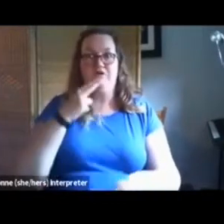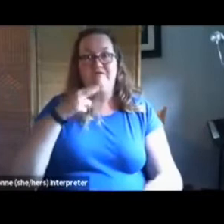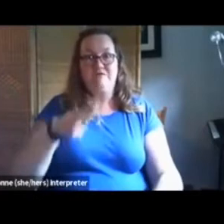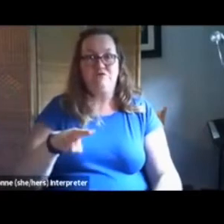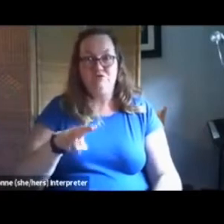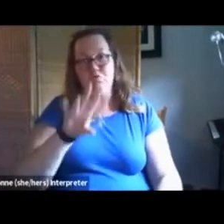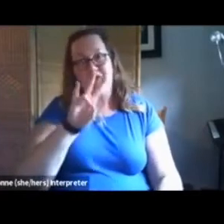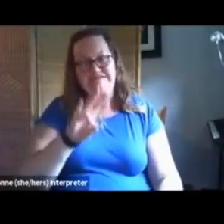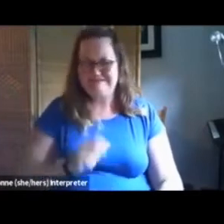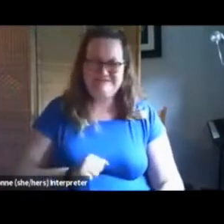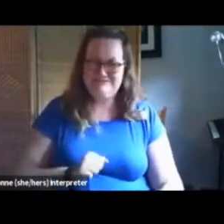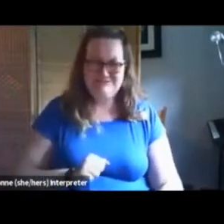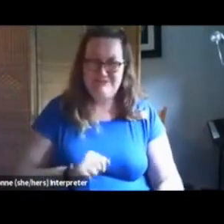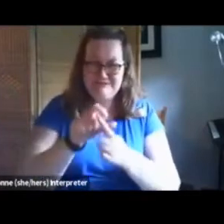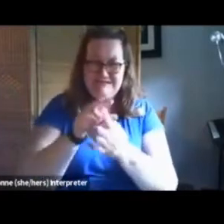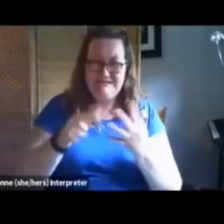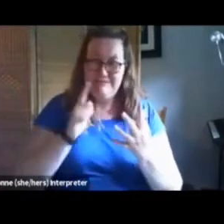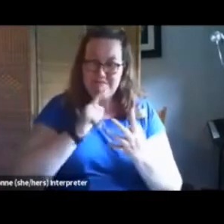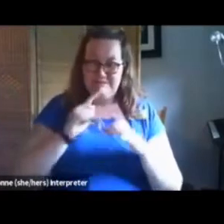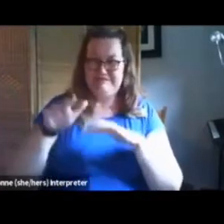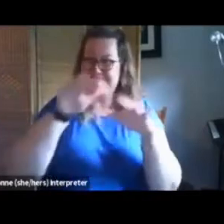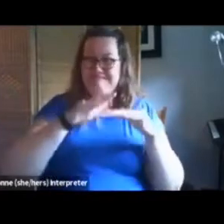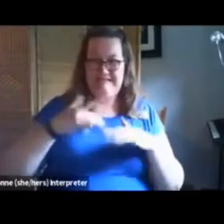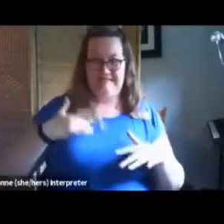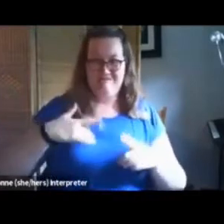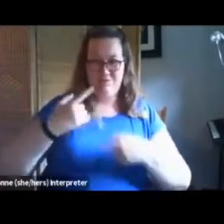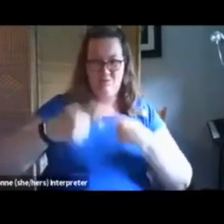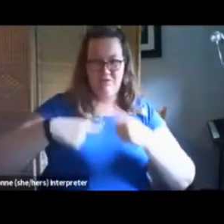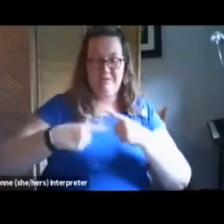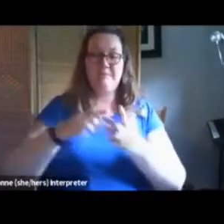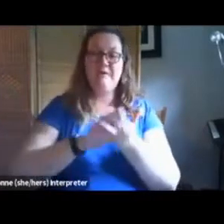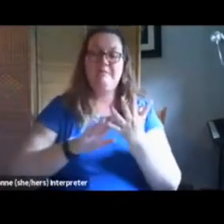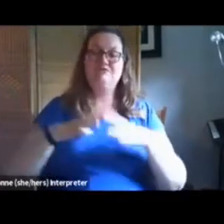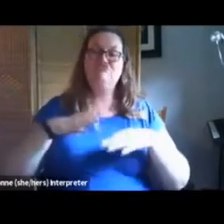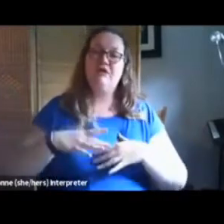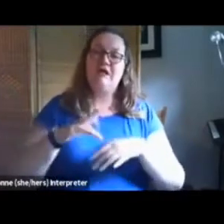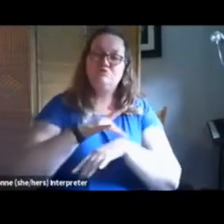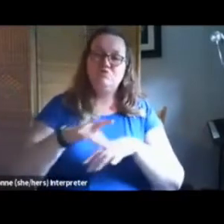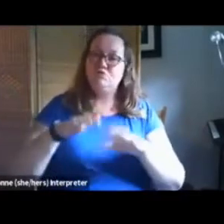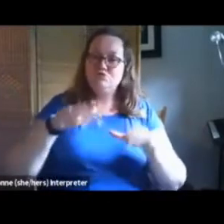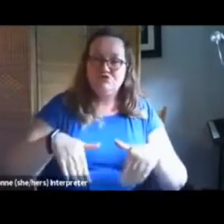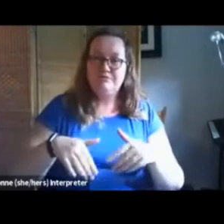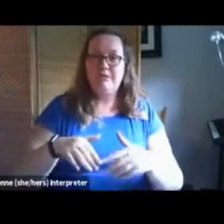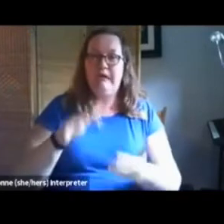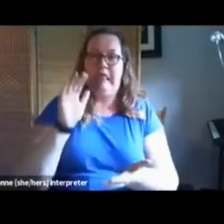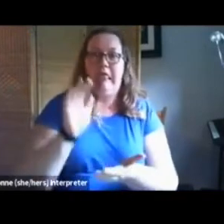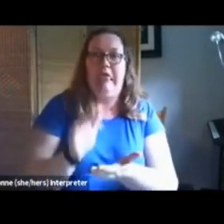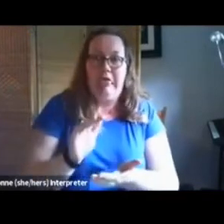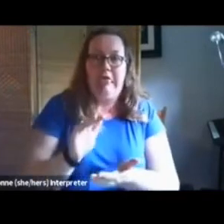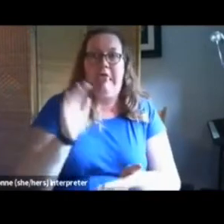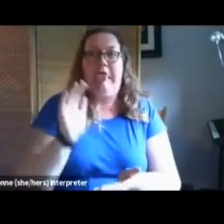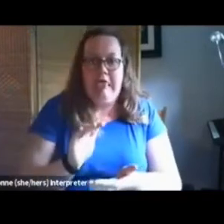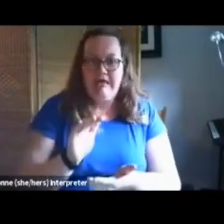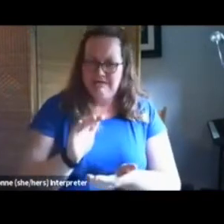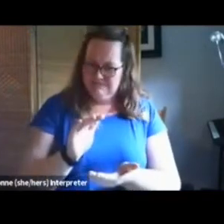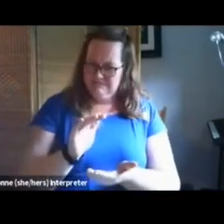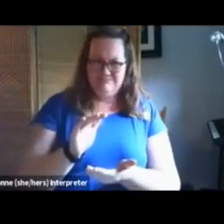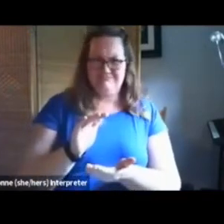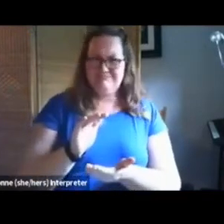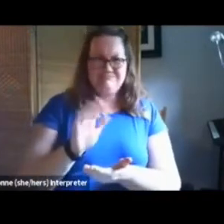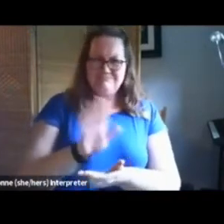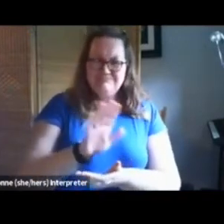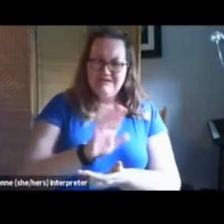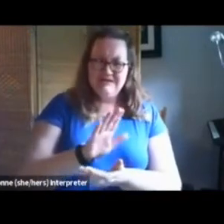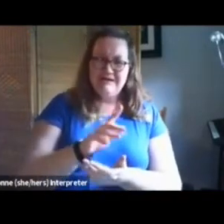Relaxed performances should not be lesser adaptations of a good thing. They are not badly made